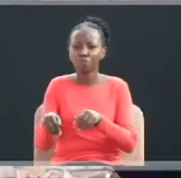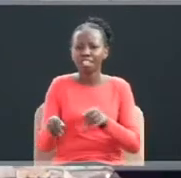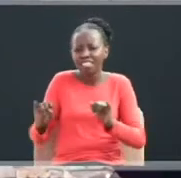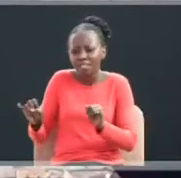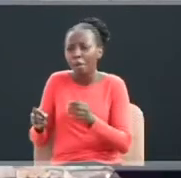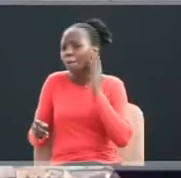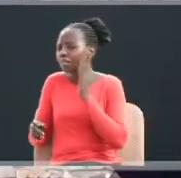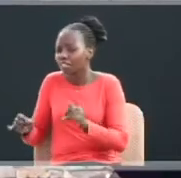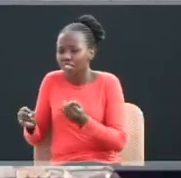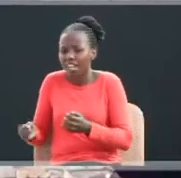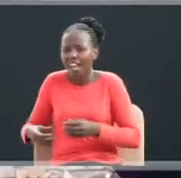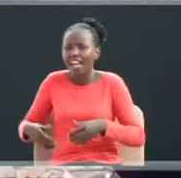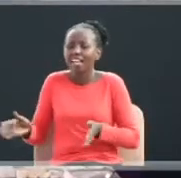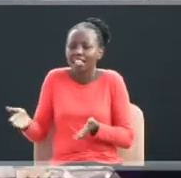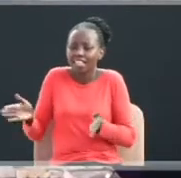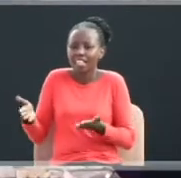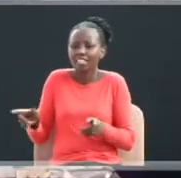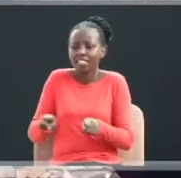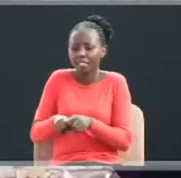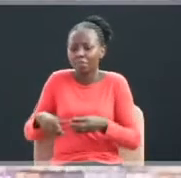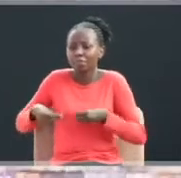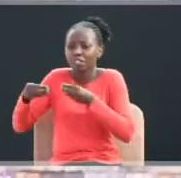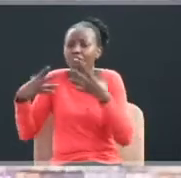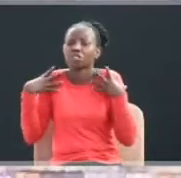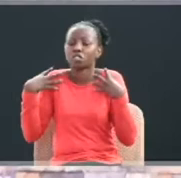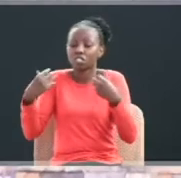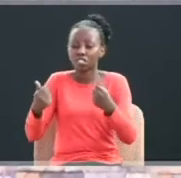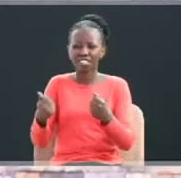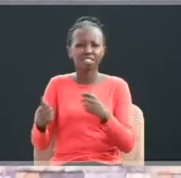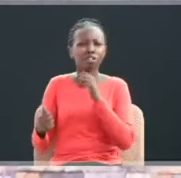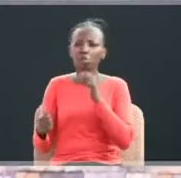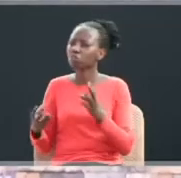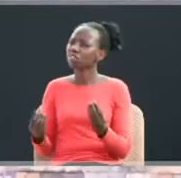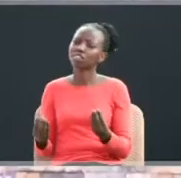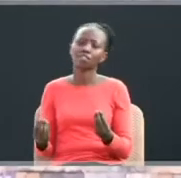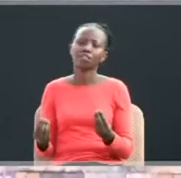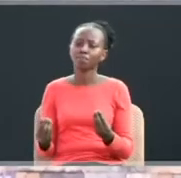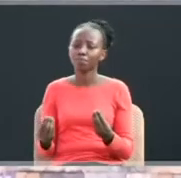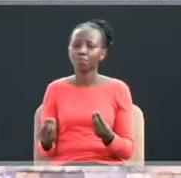them and trying to strengthen them was not an easy task.